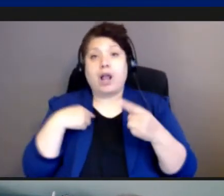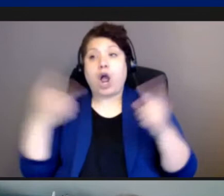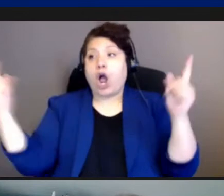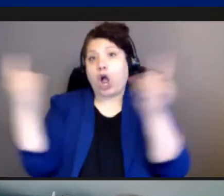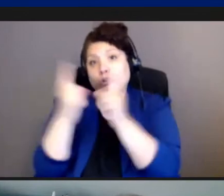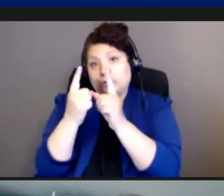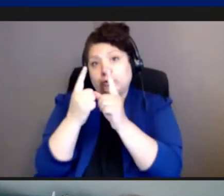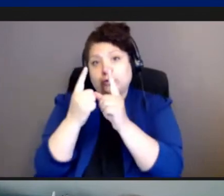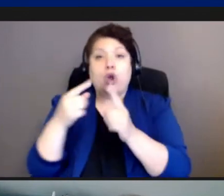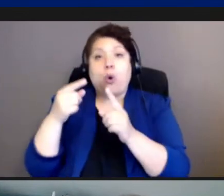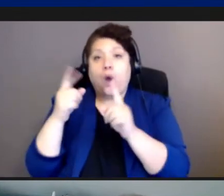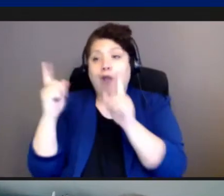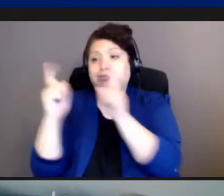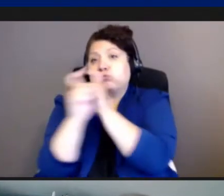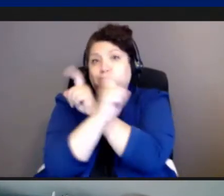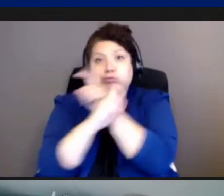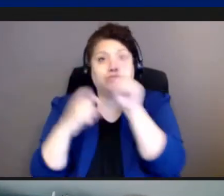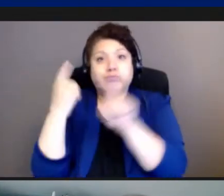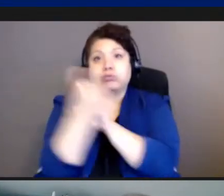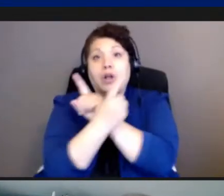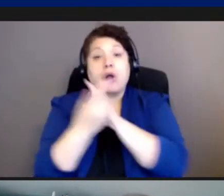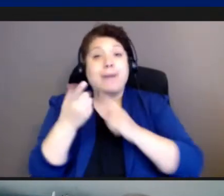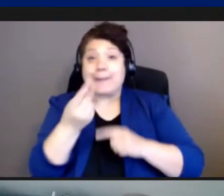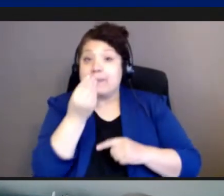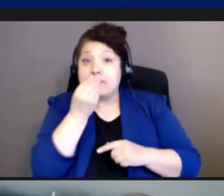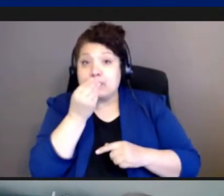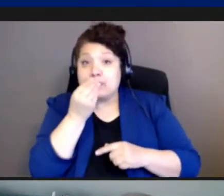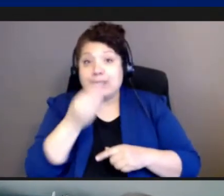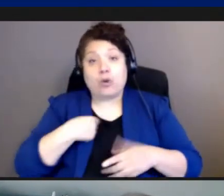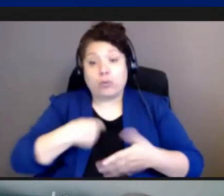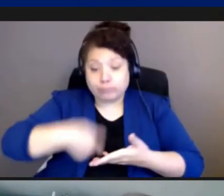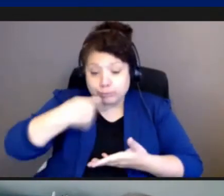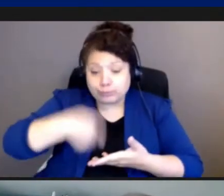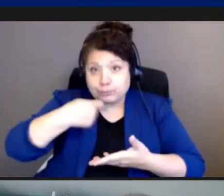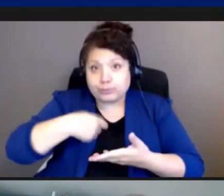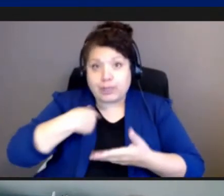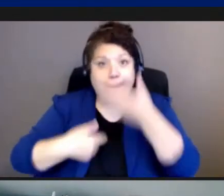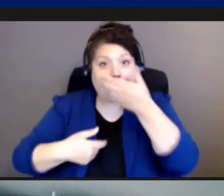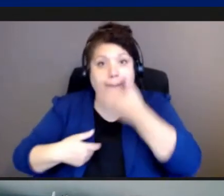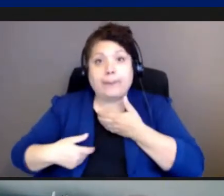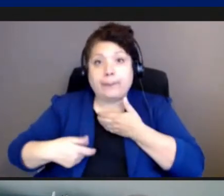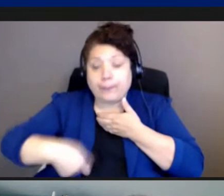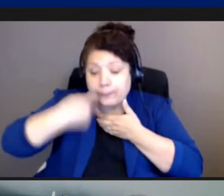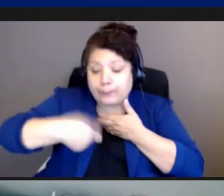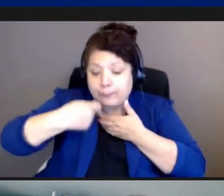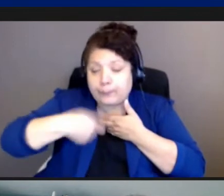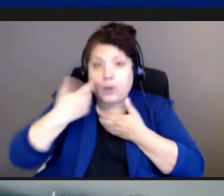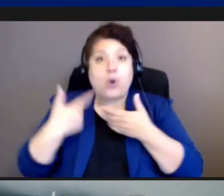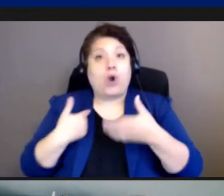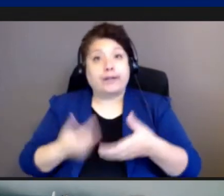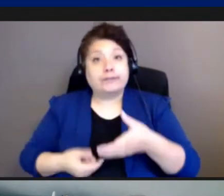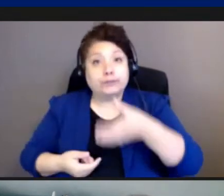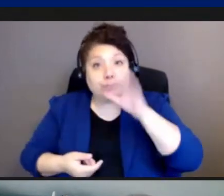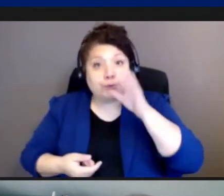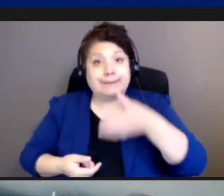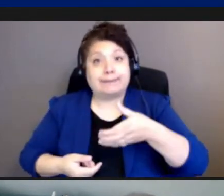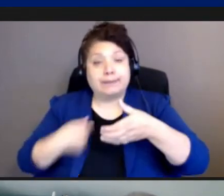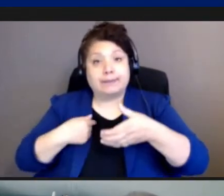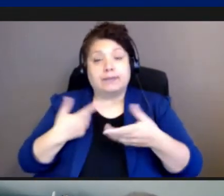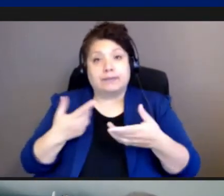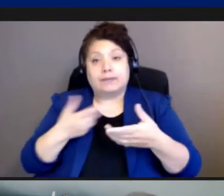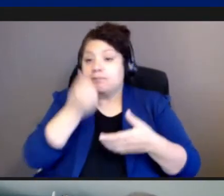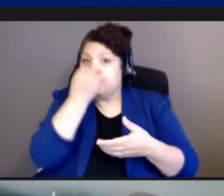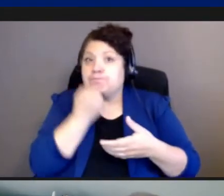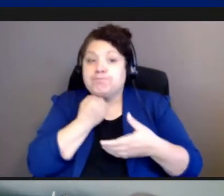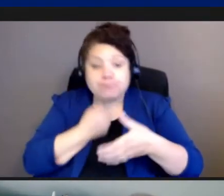course, when people have to take their masks off to eat and drink, but they're not maintaining distancing, or at